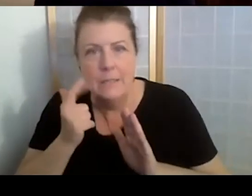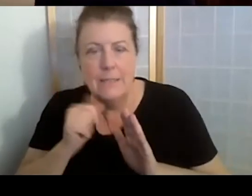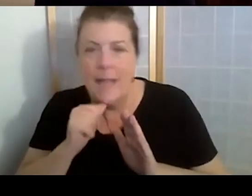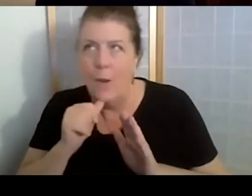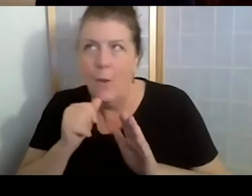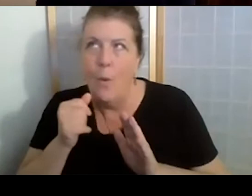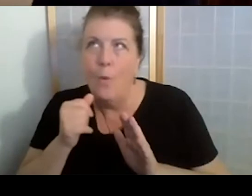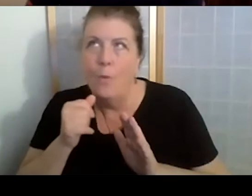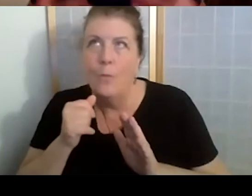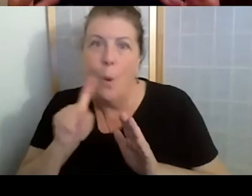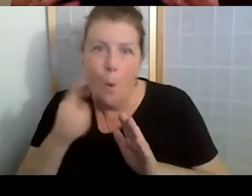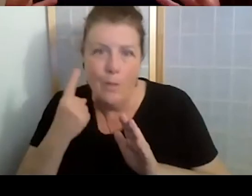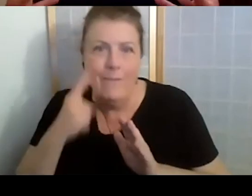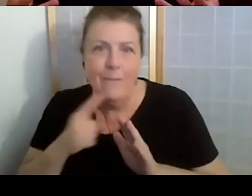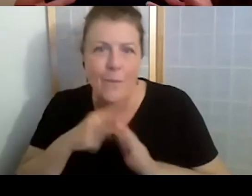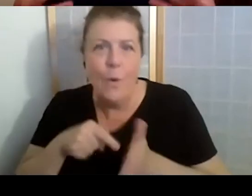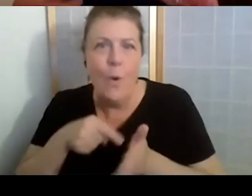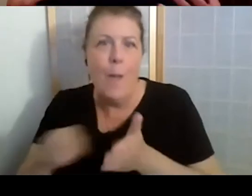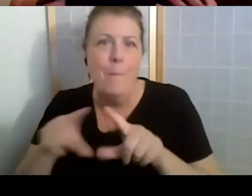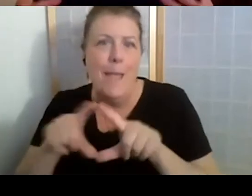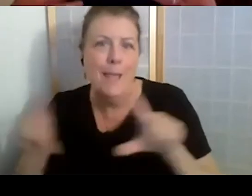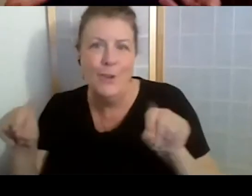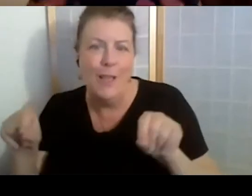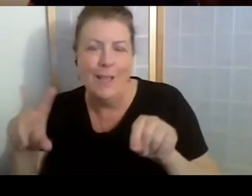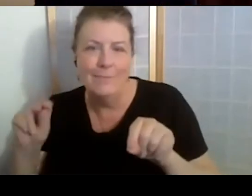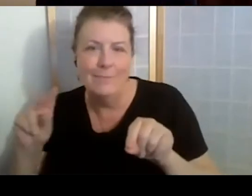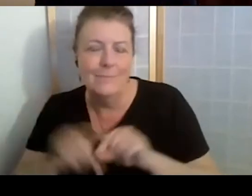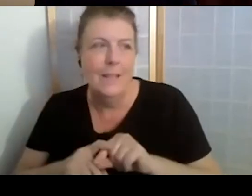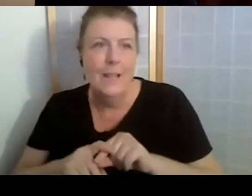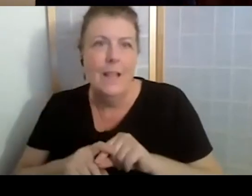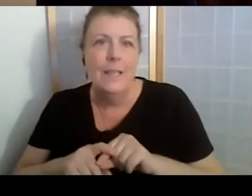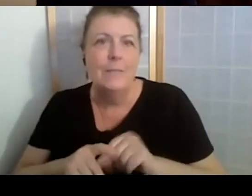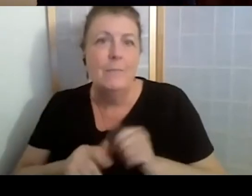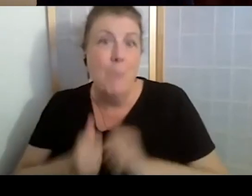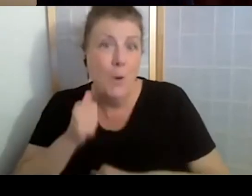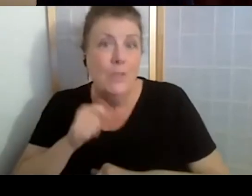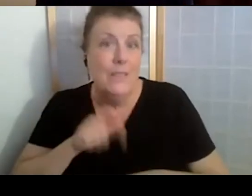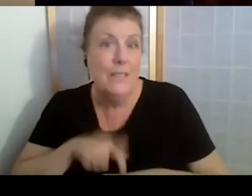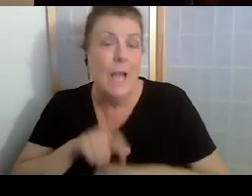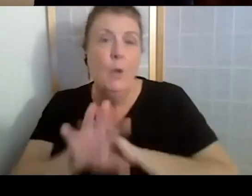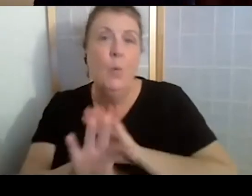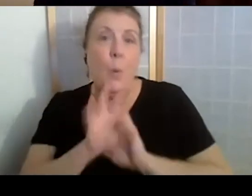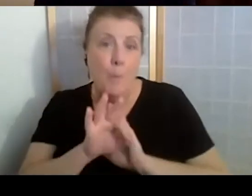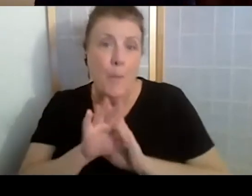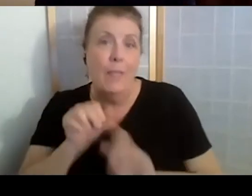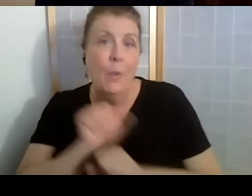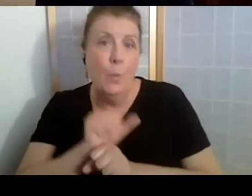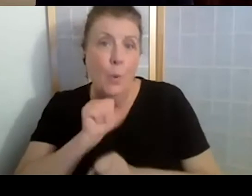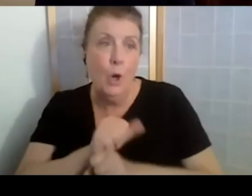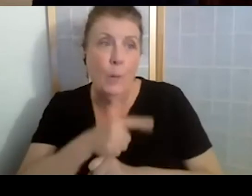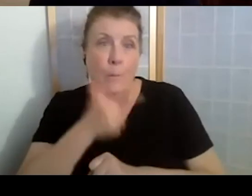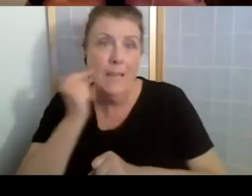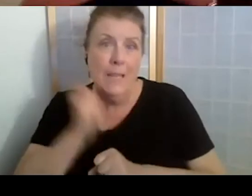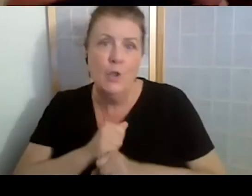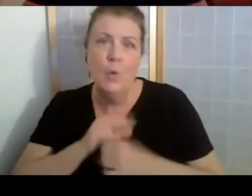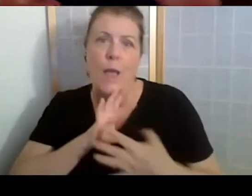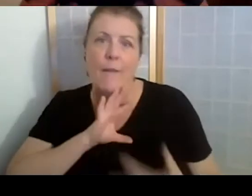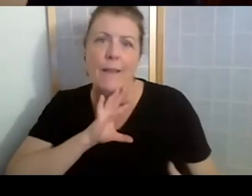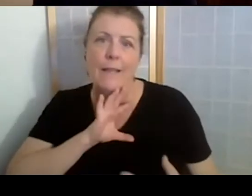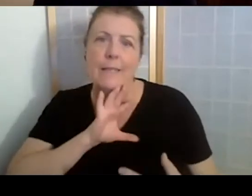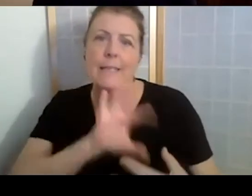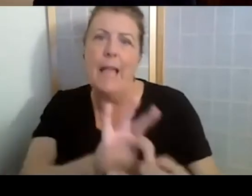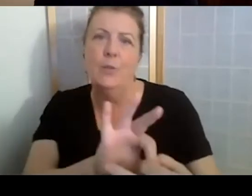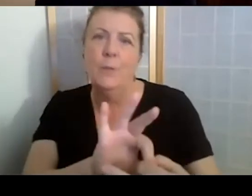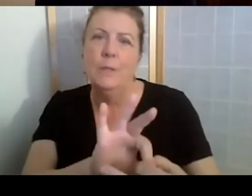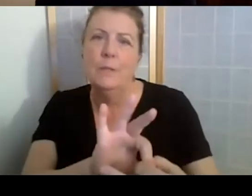paycheck. It's because you have some sort of romantic attachment or draw to it. There's something about that story that makes you feel like you